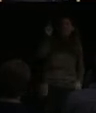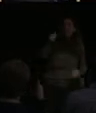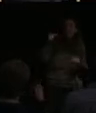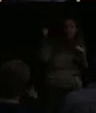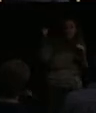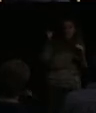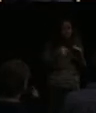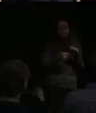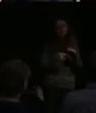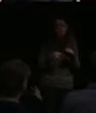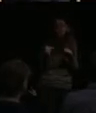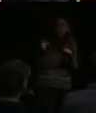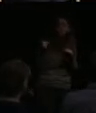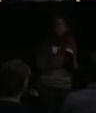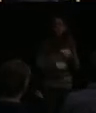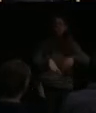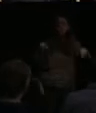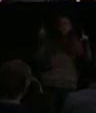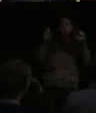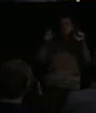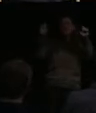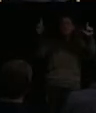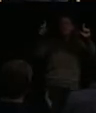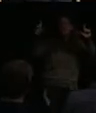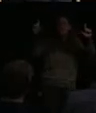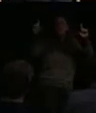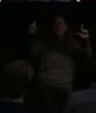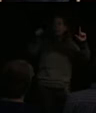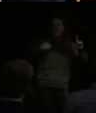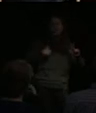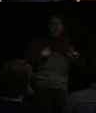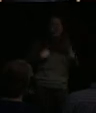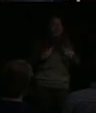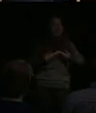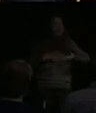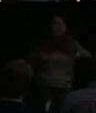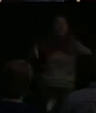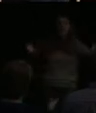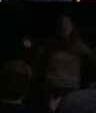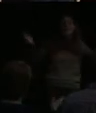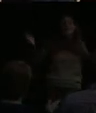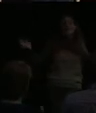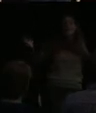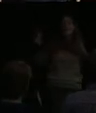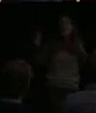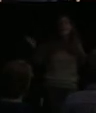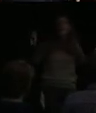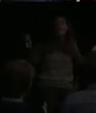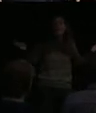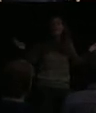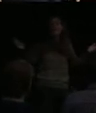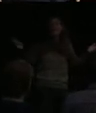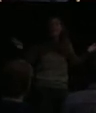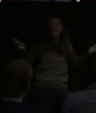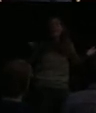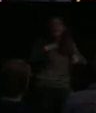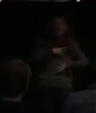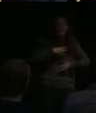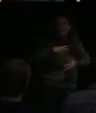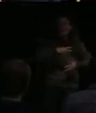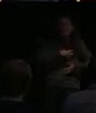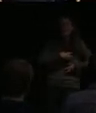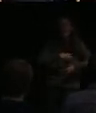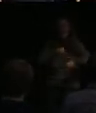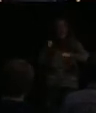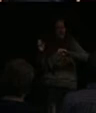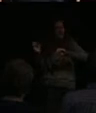know you deeper. Lord, I will open up again,